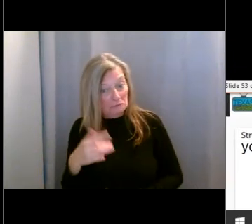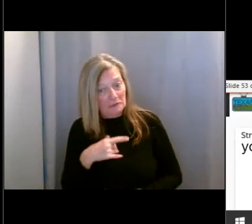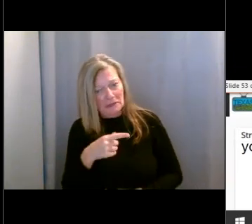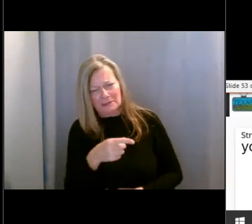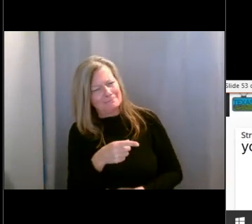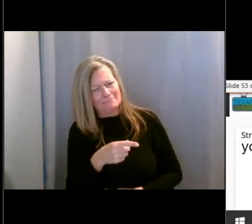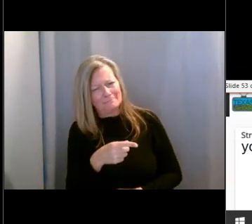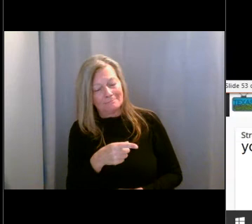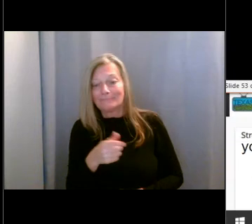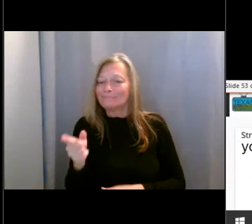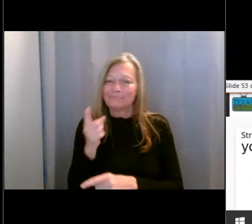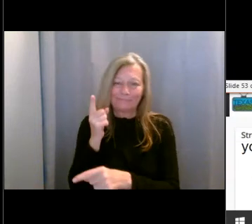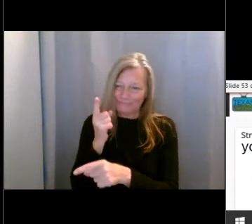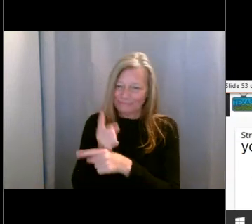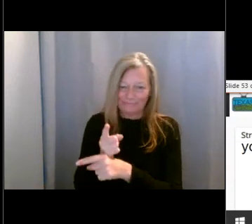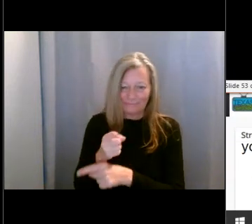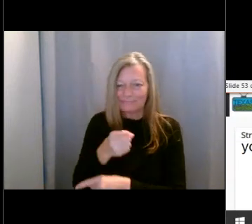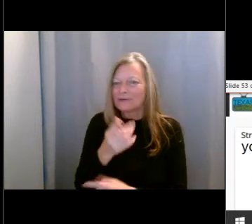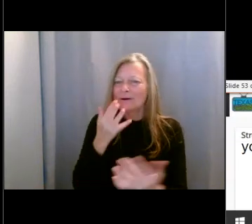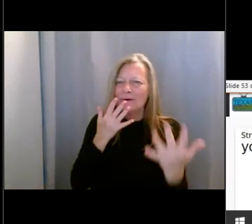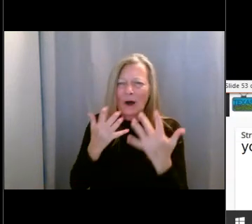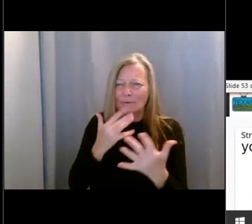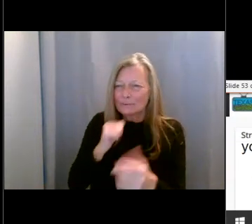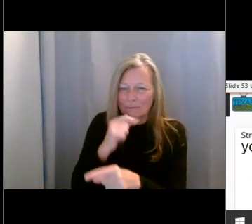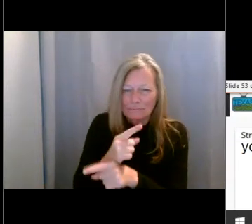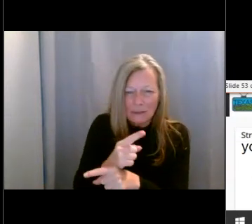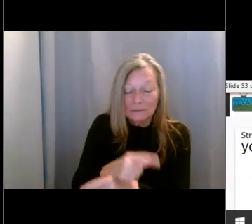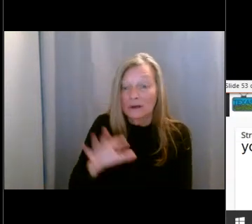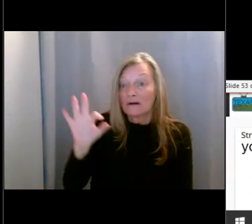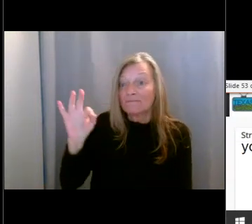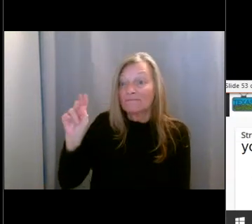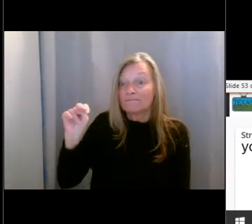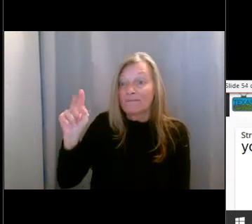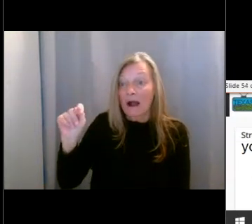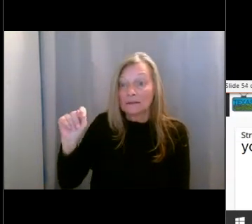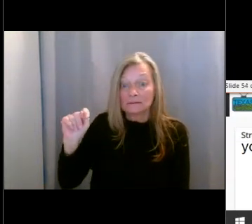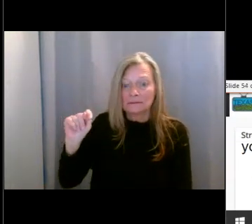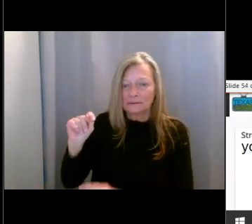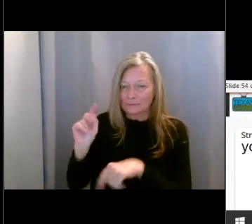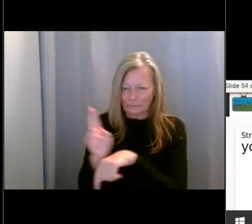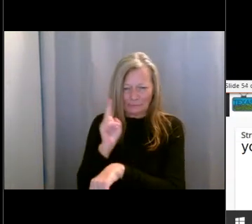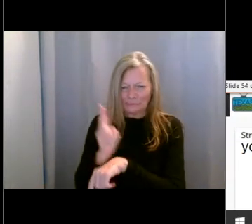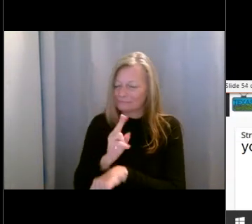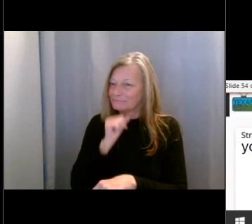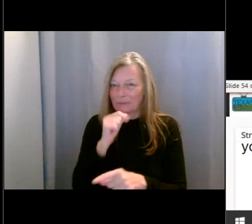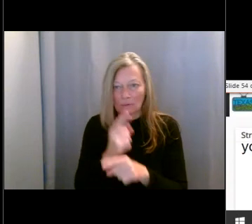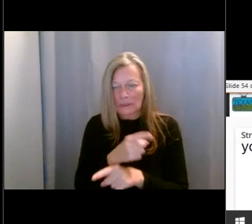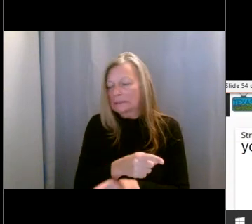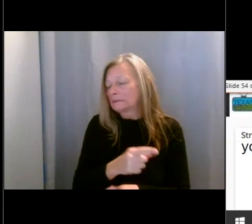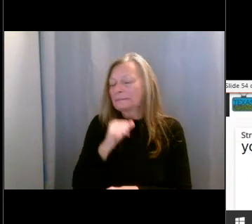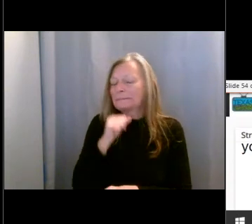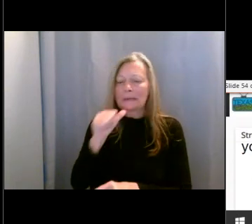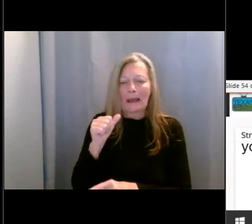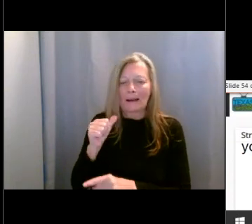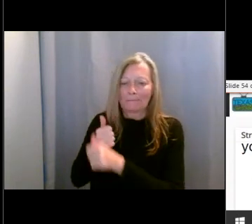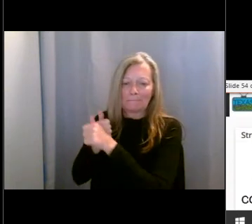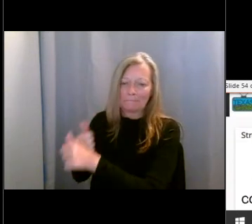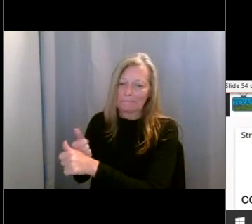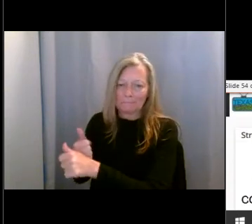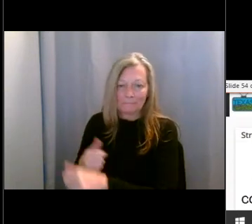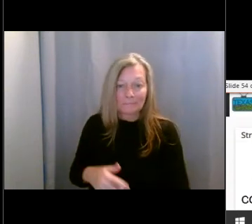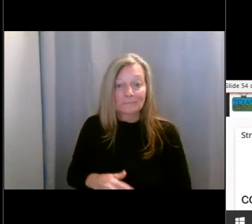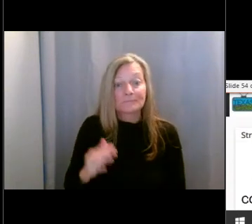colors are not correct, the fonts aren't correct, so this does not meet brand guidelines. This website for